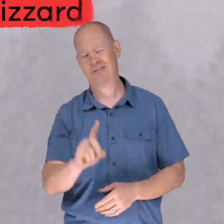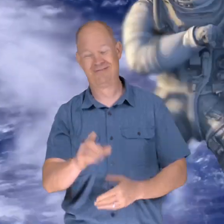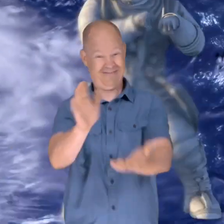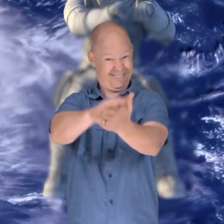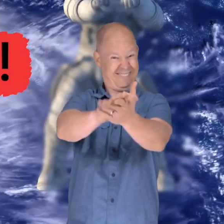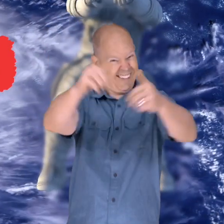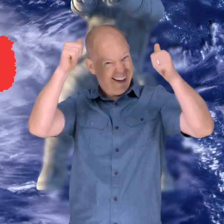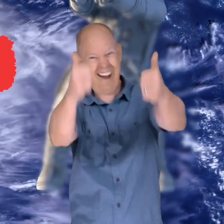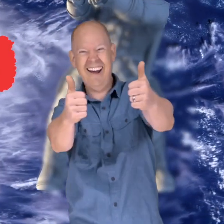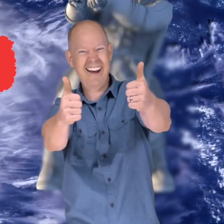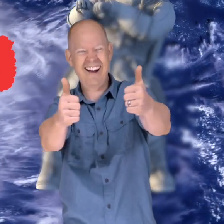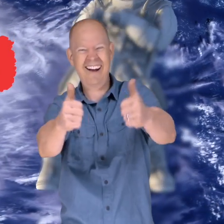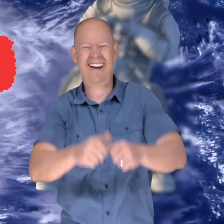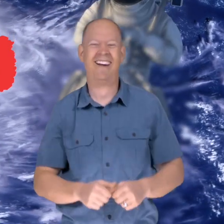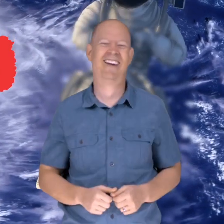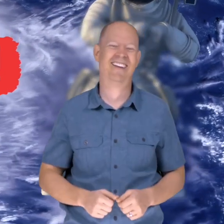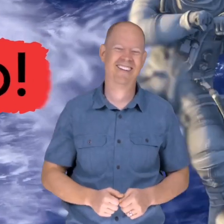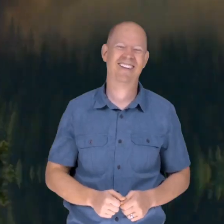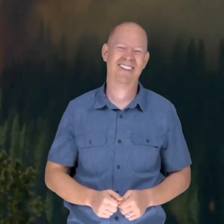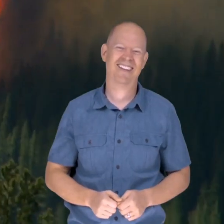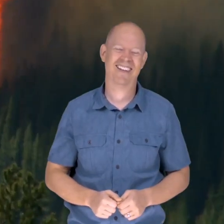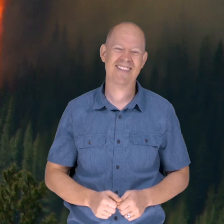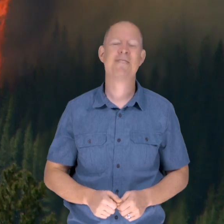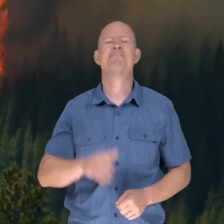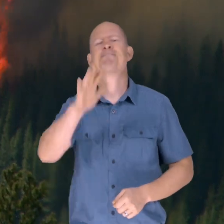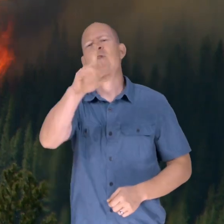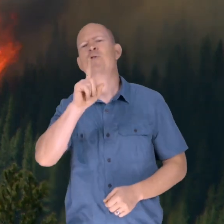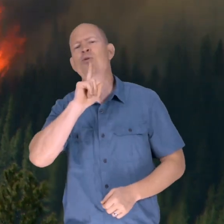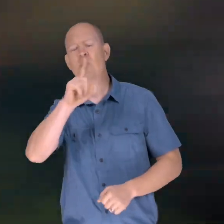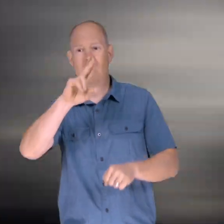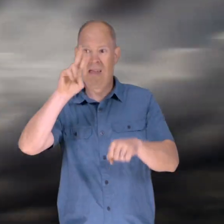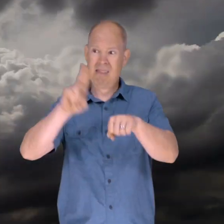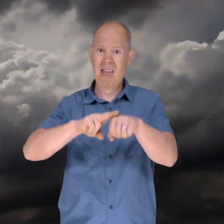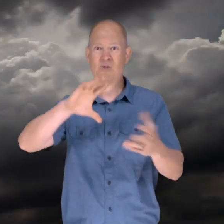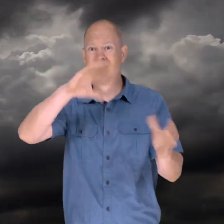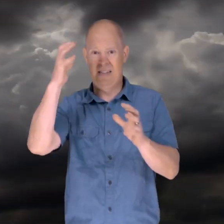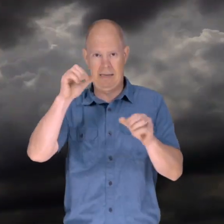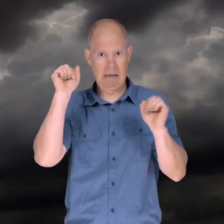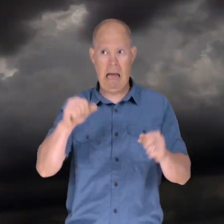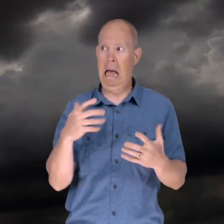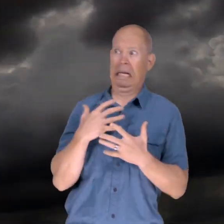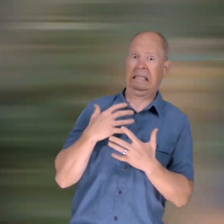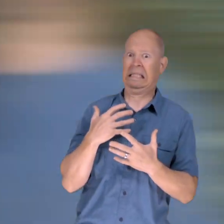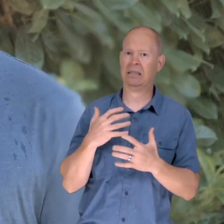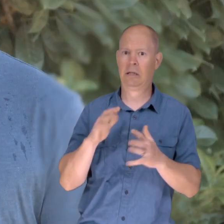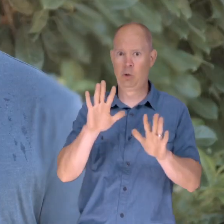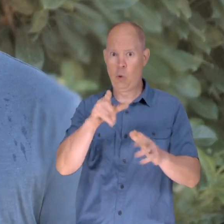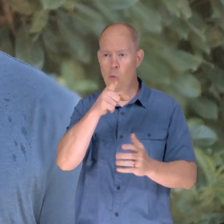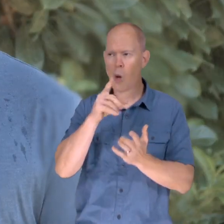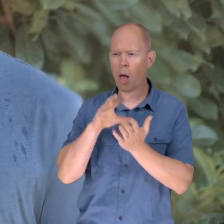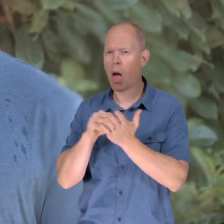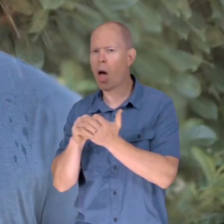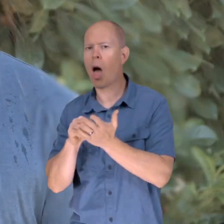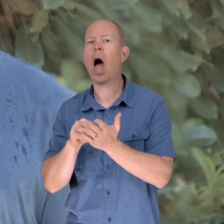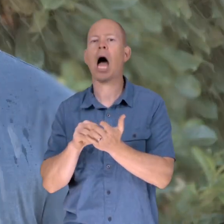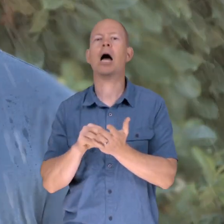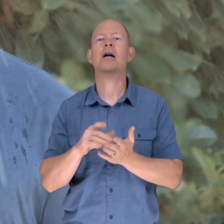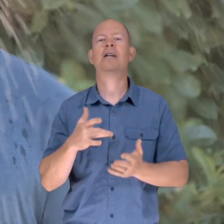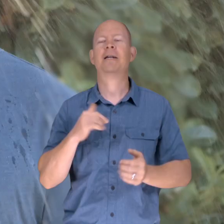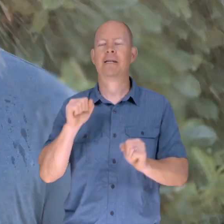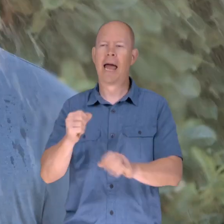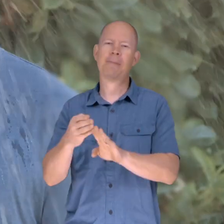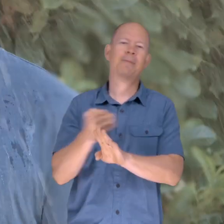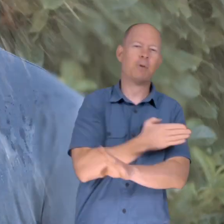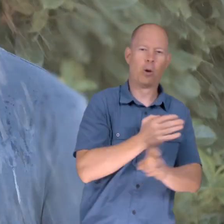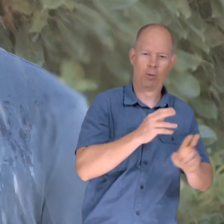Blizzard. Great job! Even though natural disasters can seem intimidating, the more we know about them,